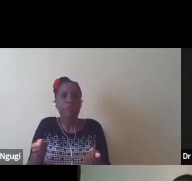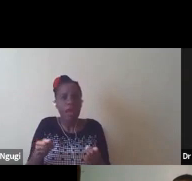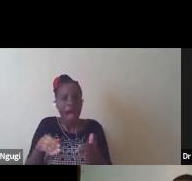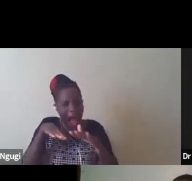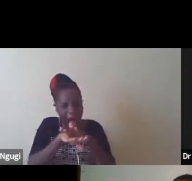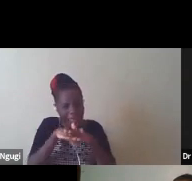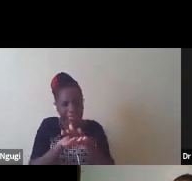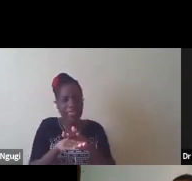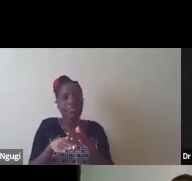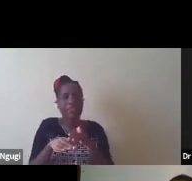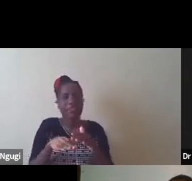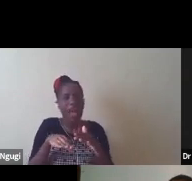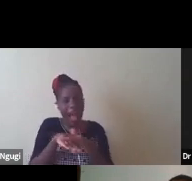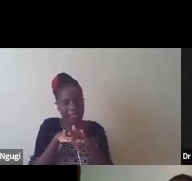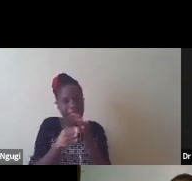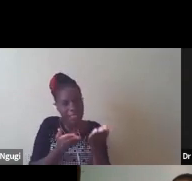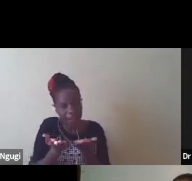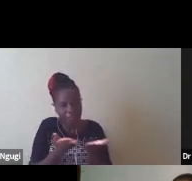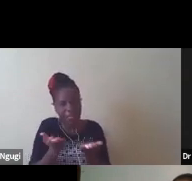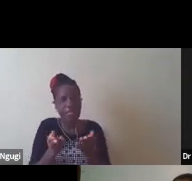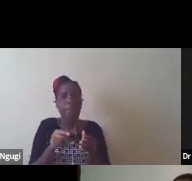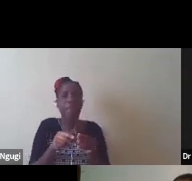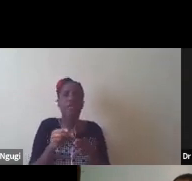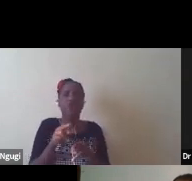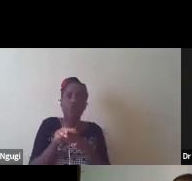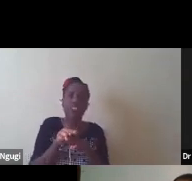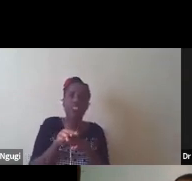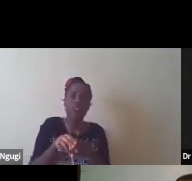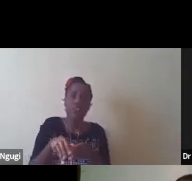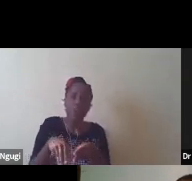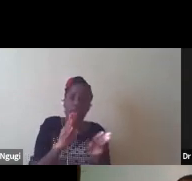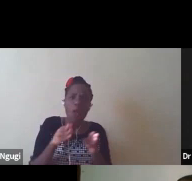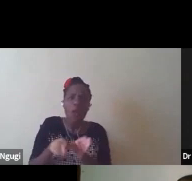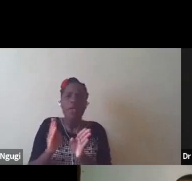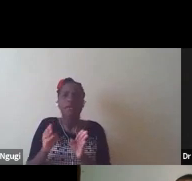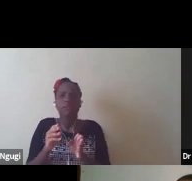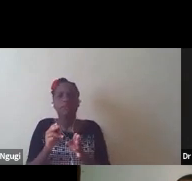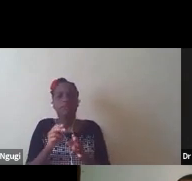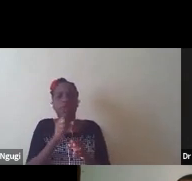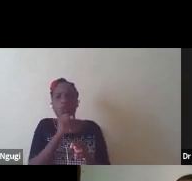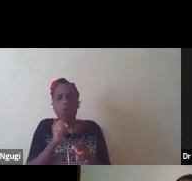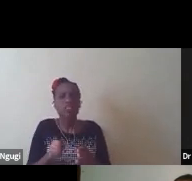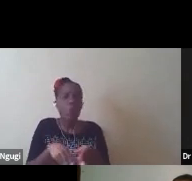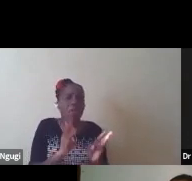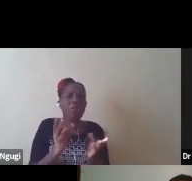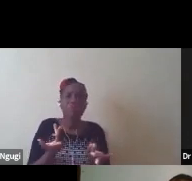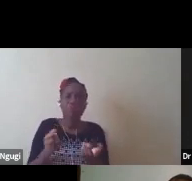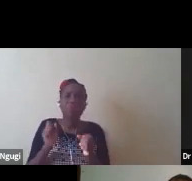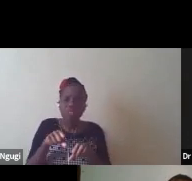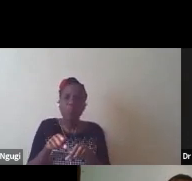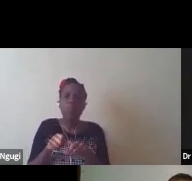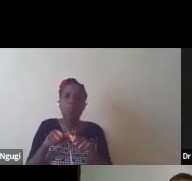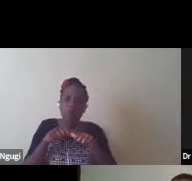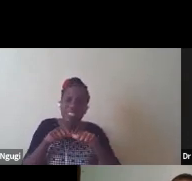to access, especially now that we're talking about the Quality Rights Initiative training? what are the traditional ways that you think we should still